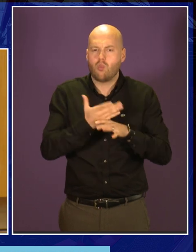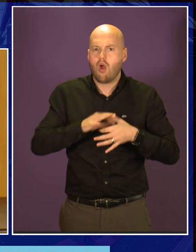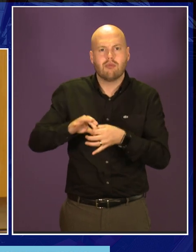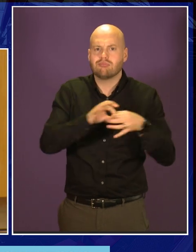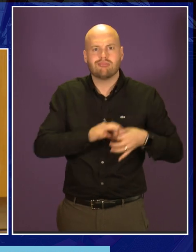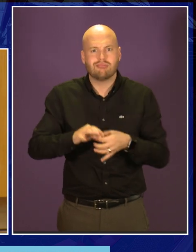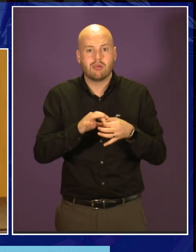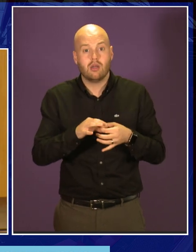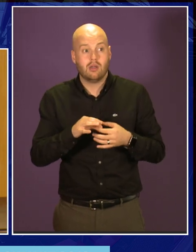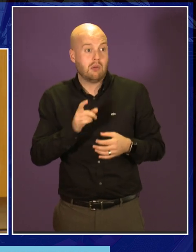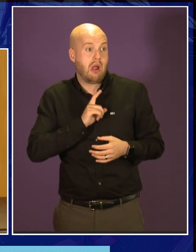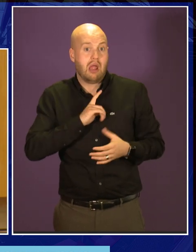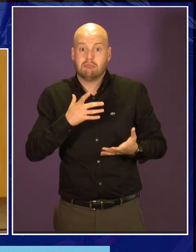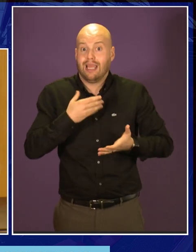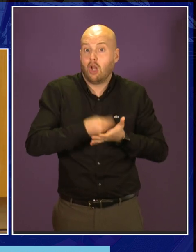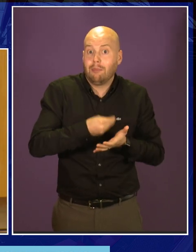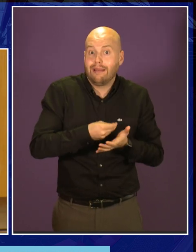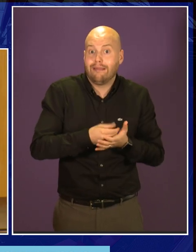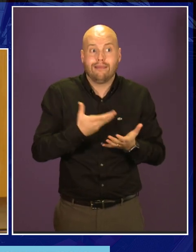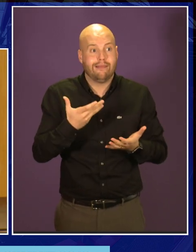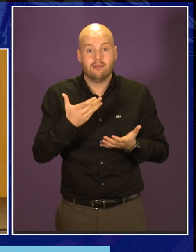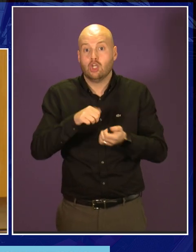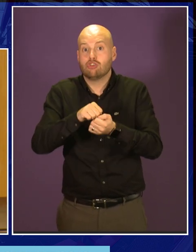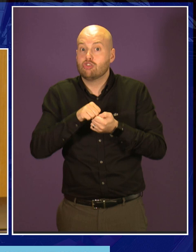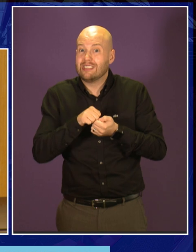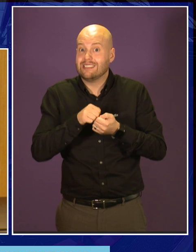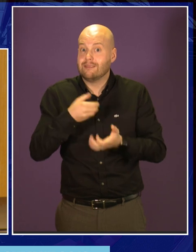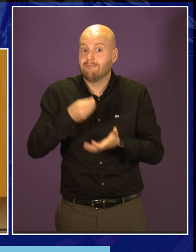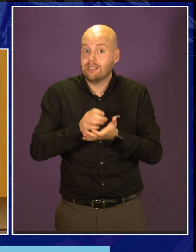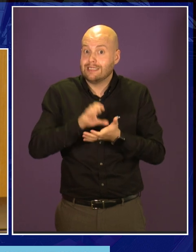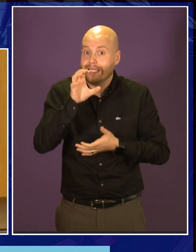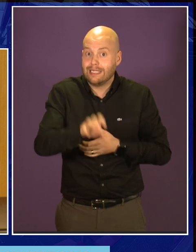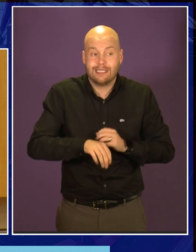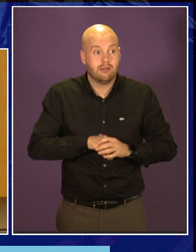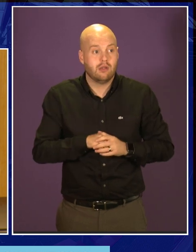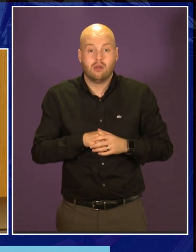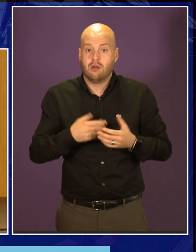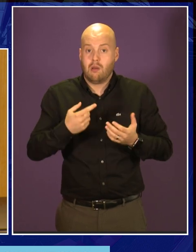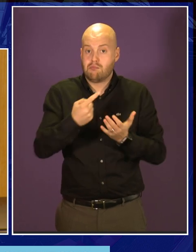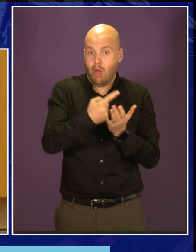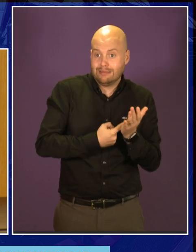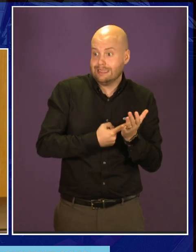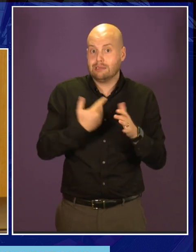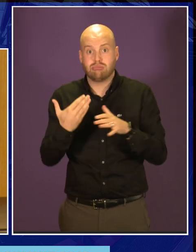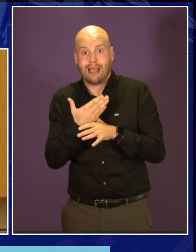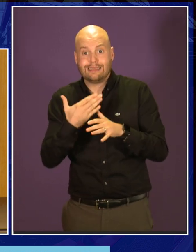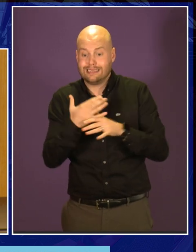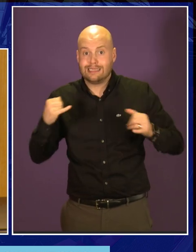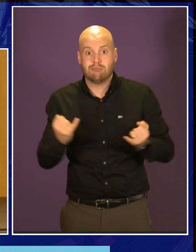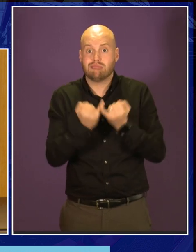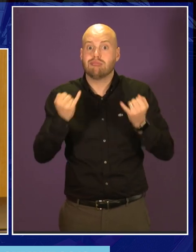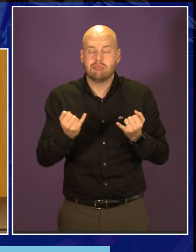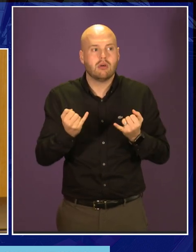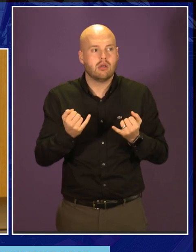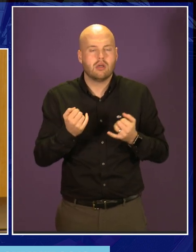reasons, from economic scarcity, restrictive funding models, mismatches between policy and practice. I think someone